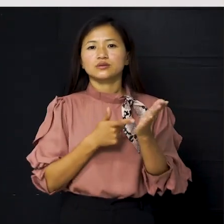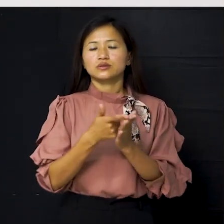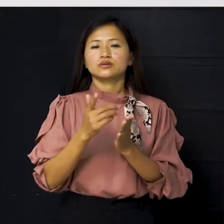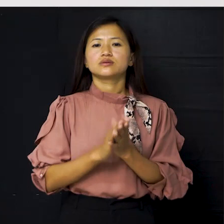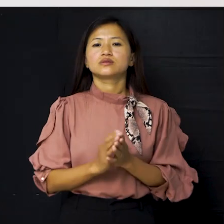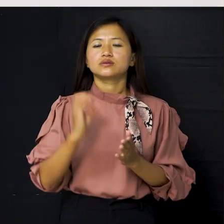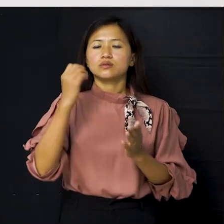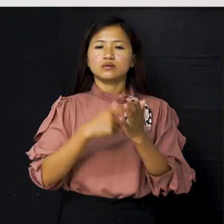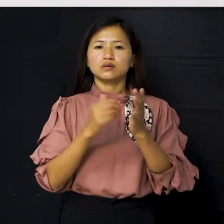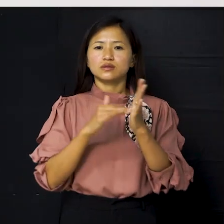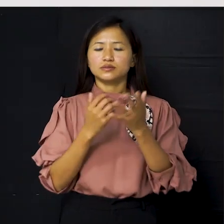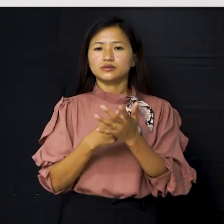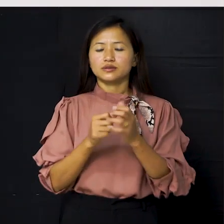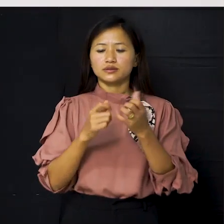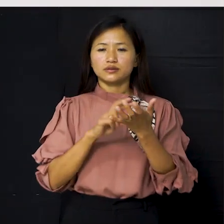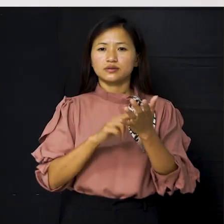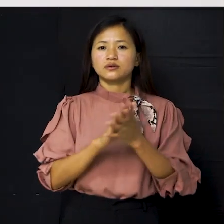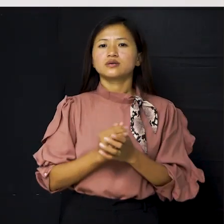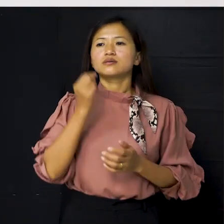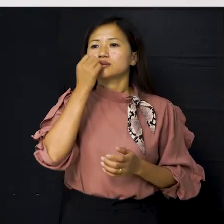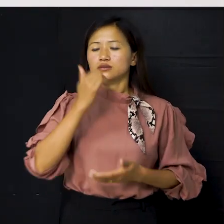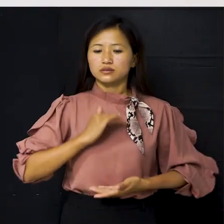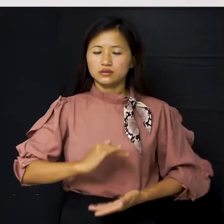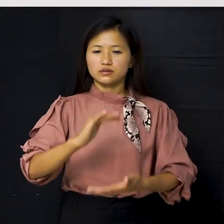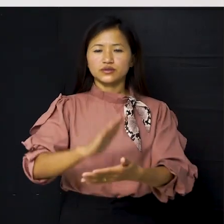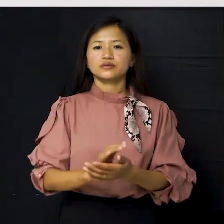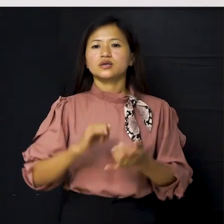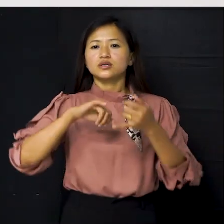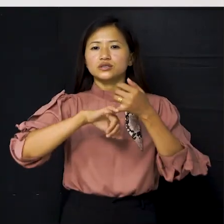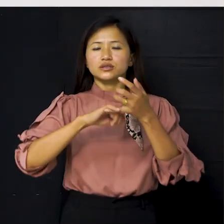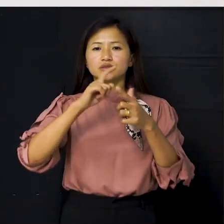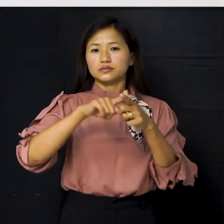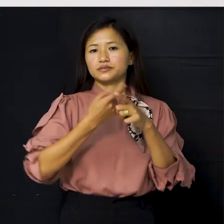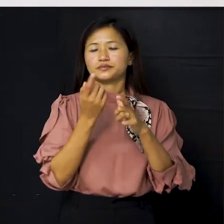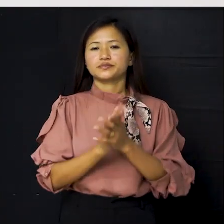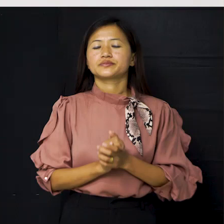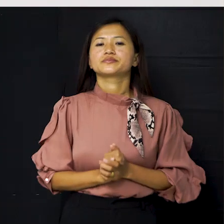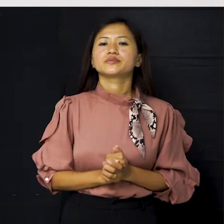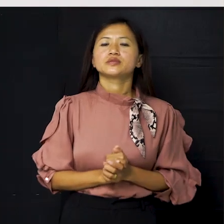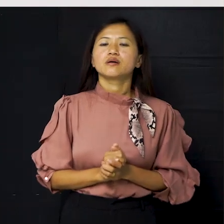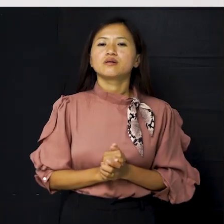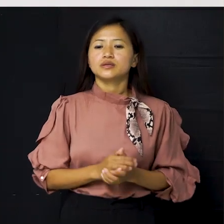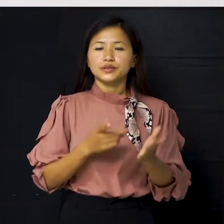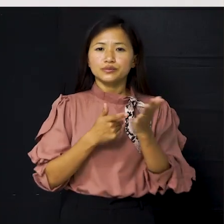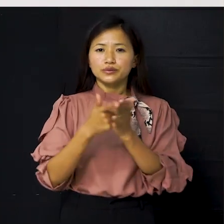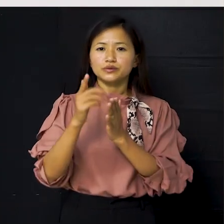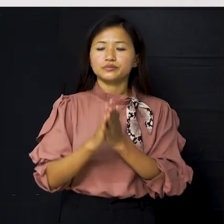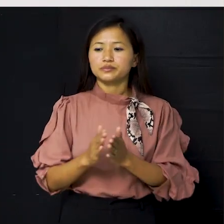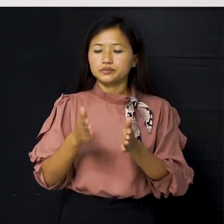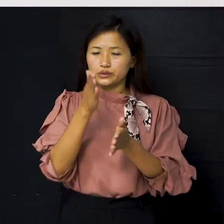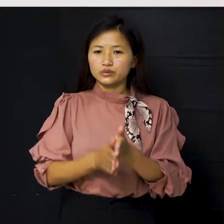Aurangzeb. Aurangzeb was the son of Shah Jahan. All right. Now this Aurangzeb, he ruled between